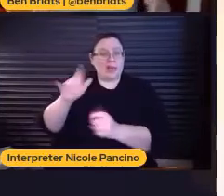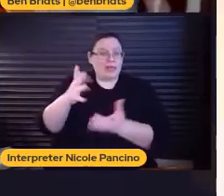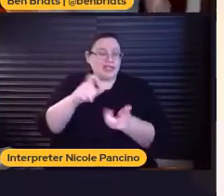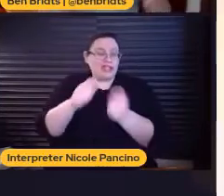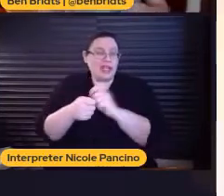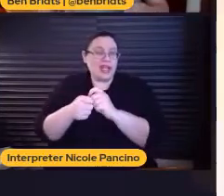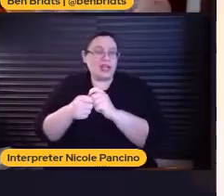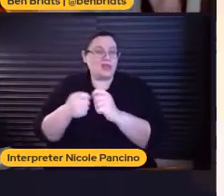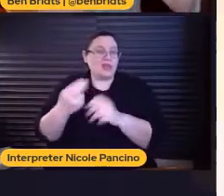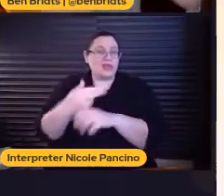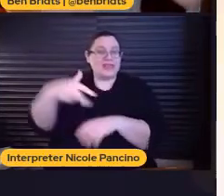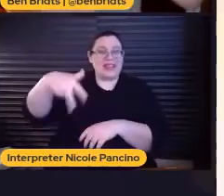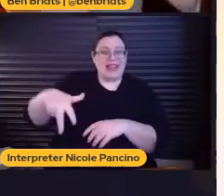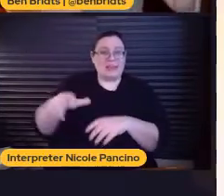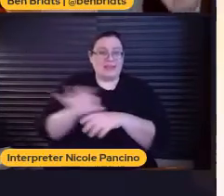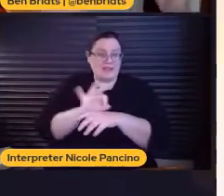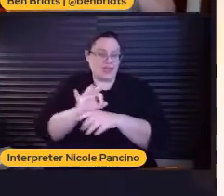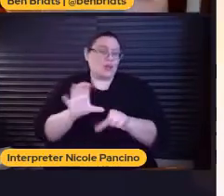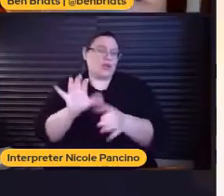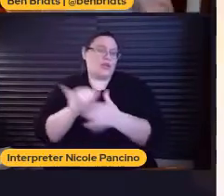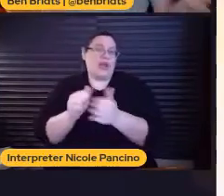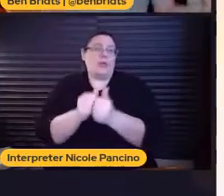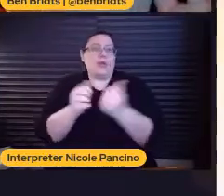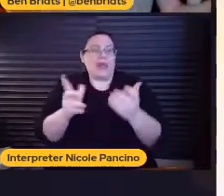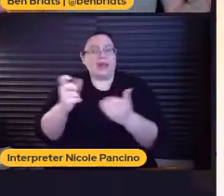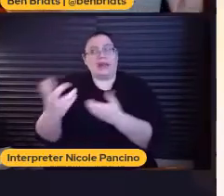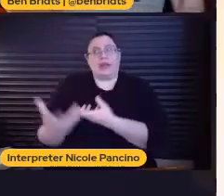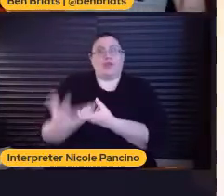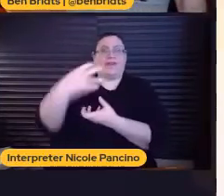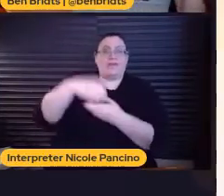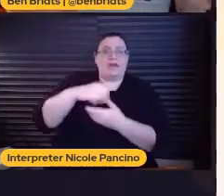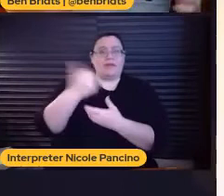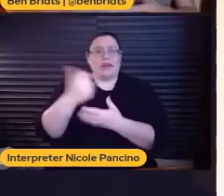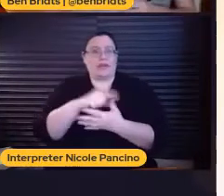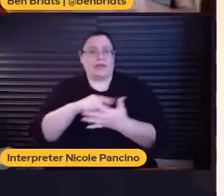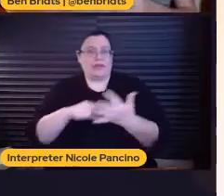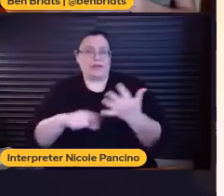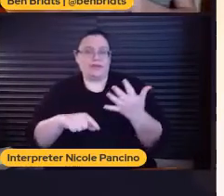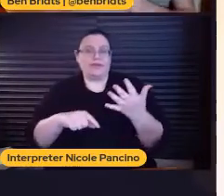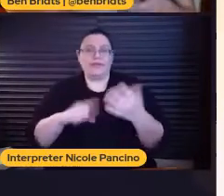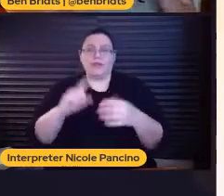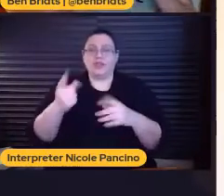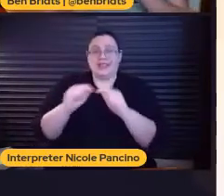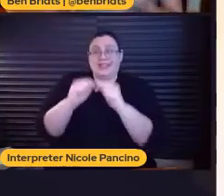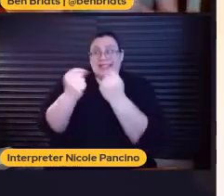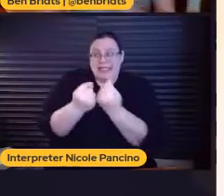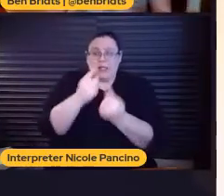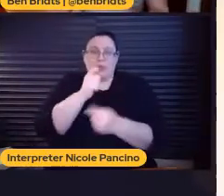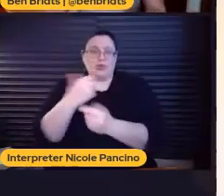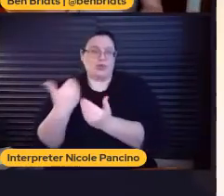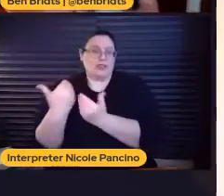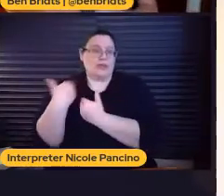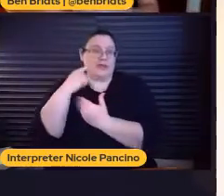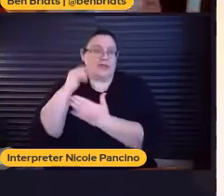function, we can do that without having to involve any other team, just the team that's responsible for that